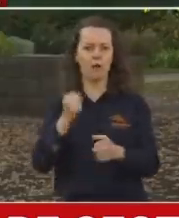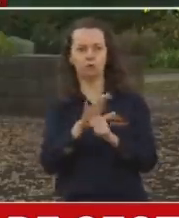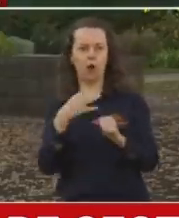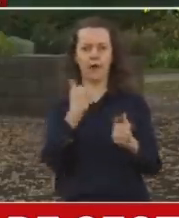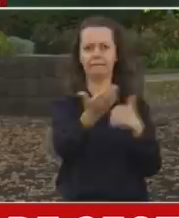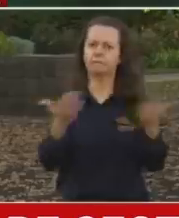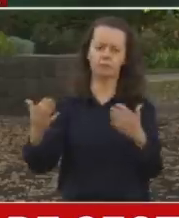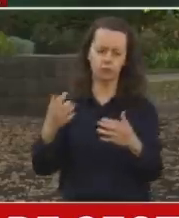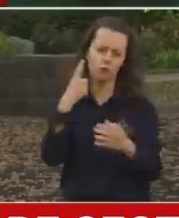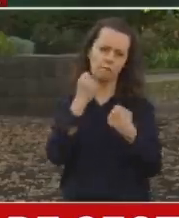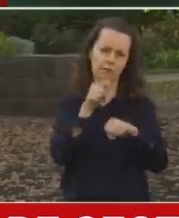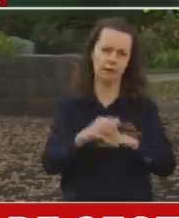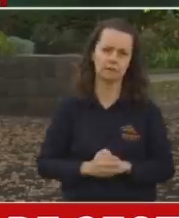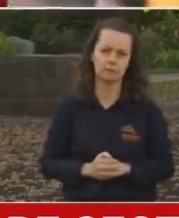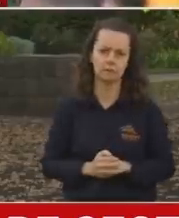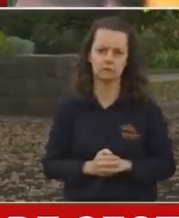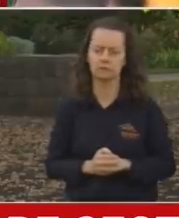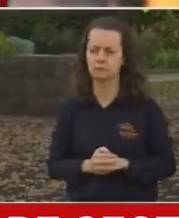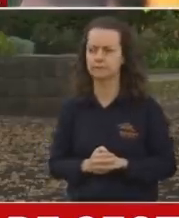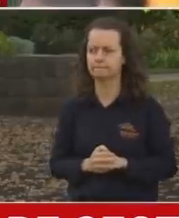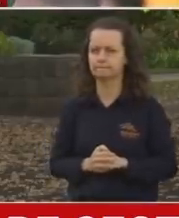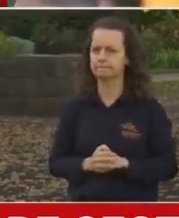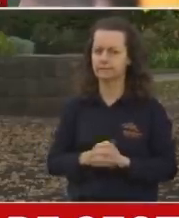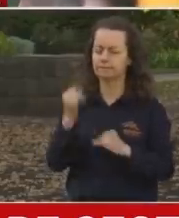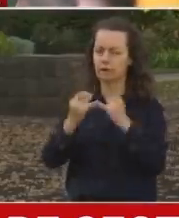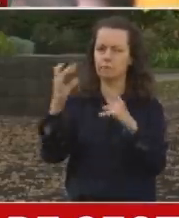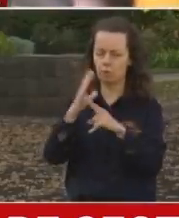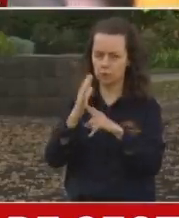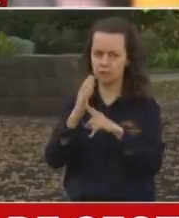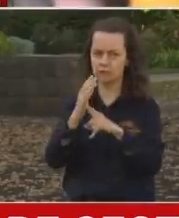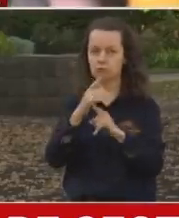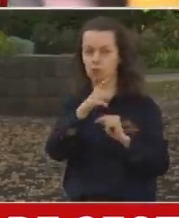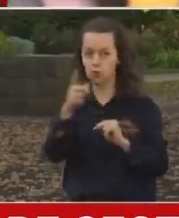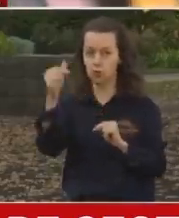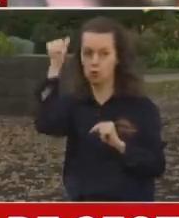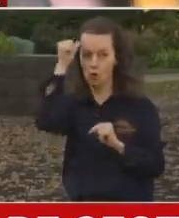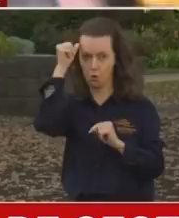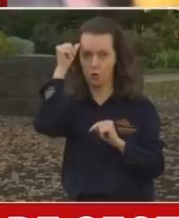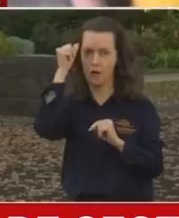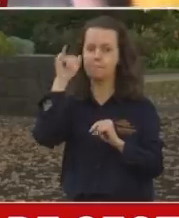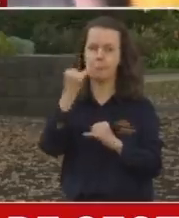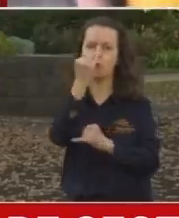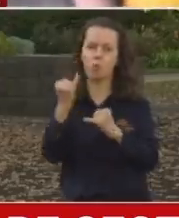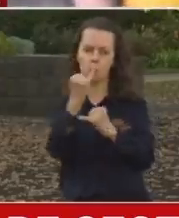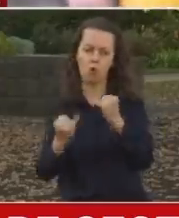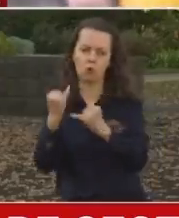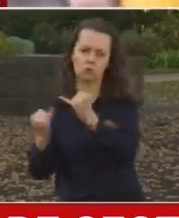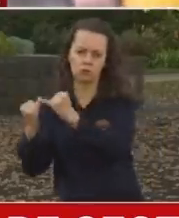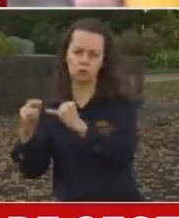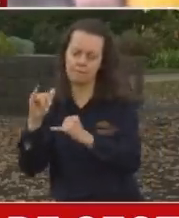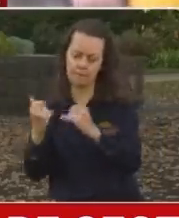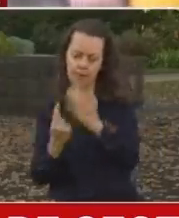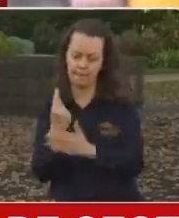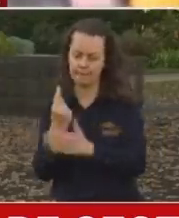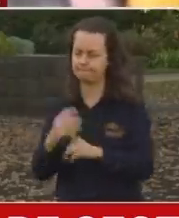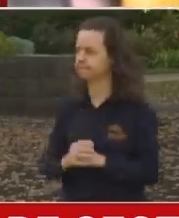worse before it gets better. He also said that contact tracing has this in hand. I mentioned to him that it was overwhelmed last week and he denied that. But he